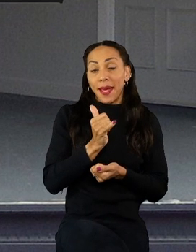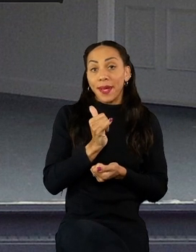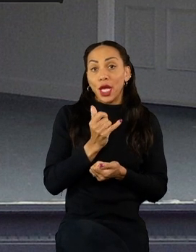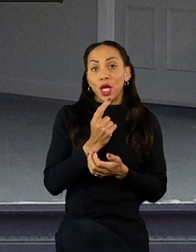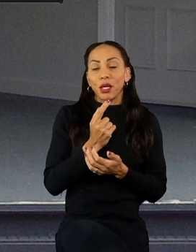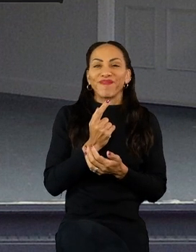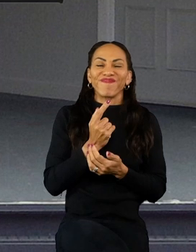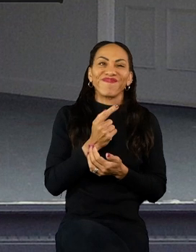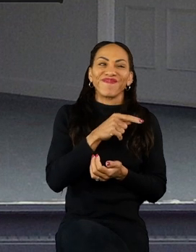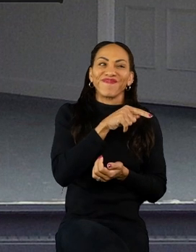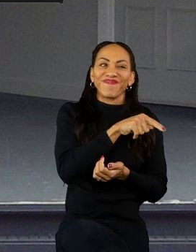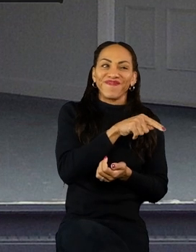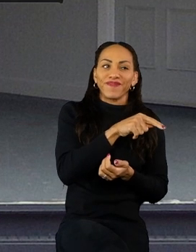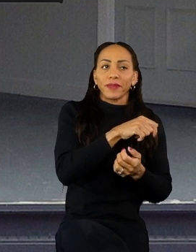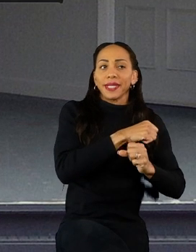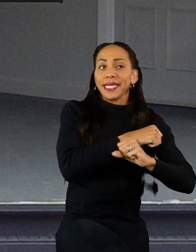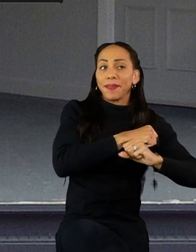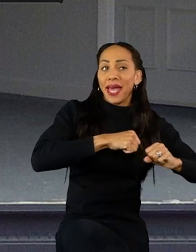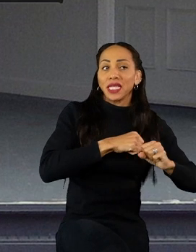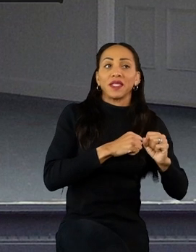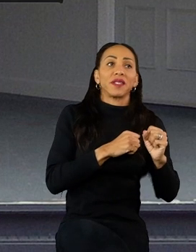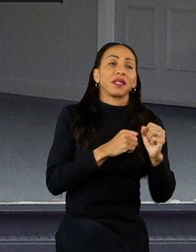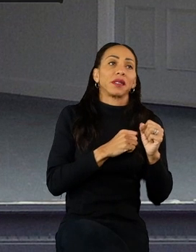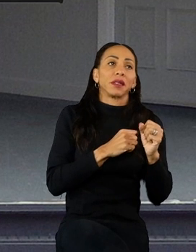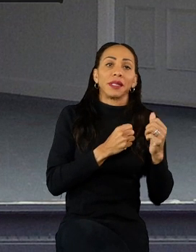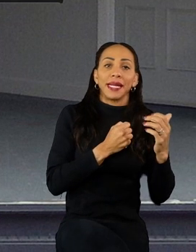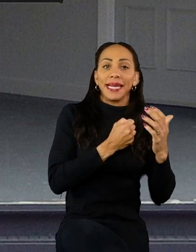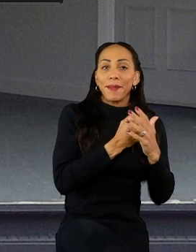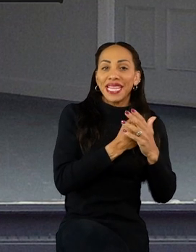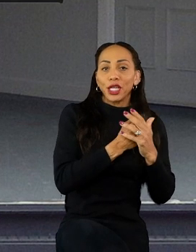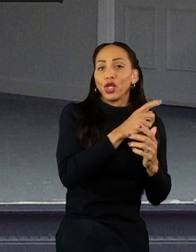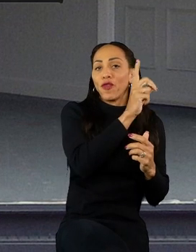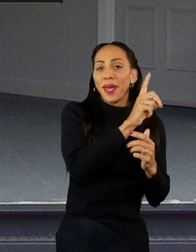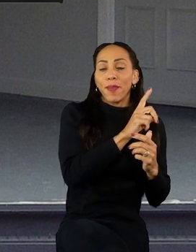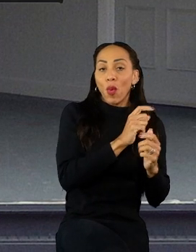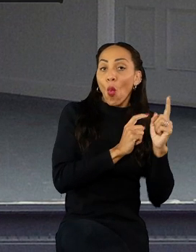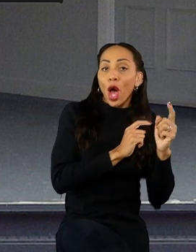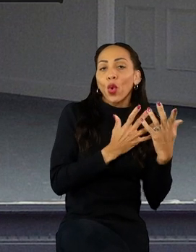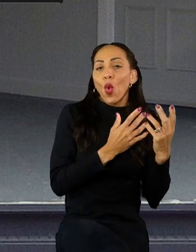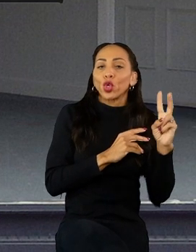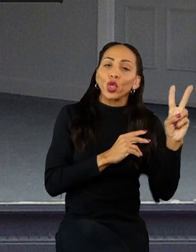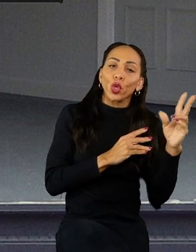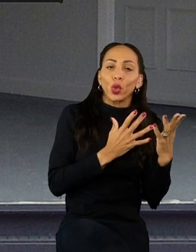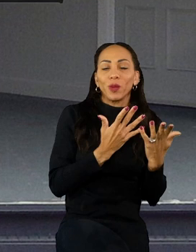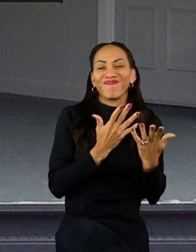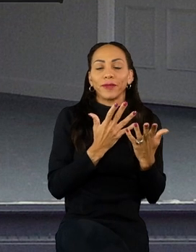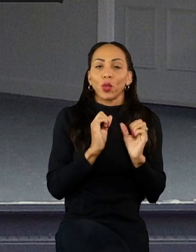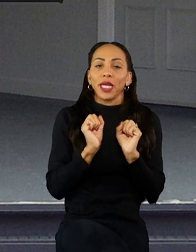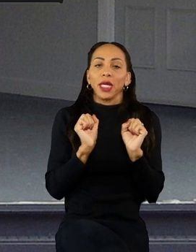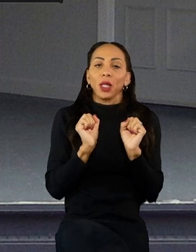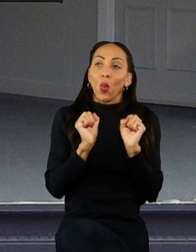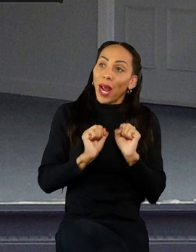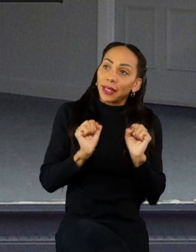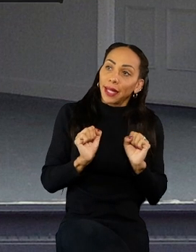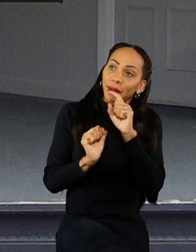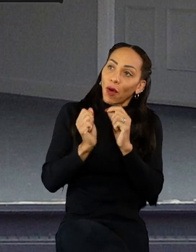for one person, one participant to be in that video space. There might be space for two. We don't know yet because we've not commissioned the artist yet who's going to